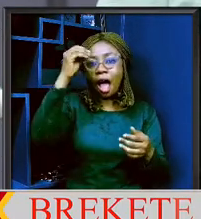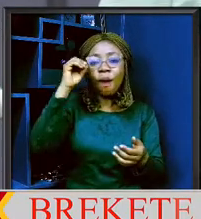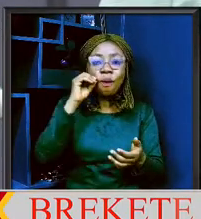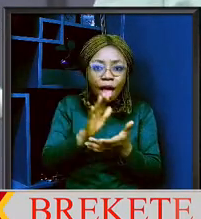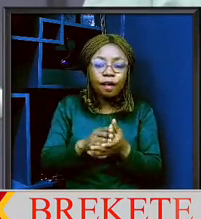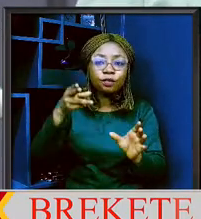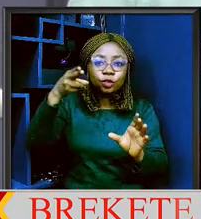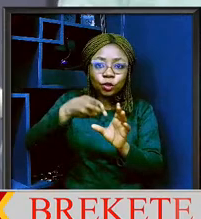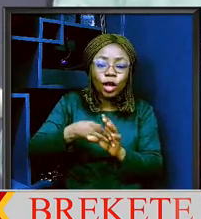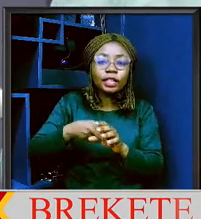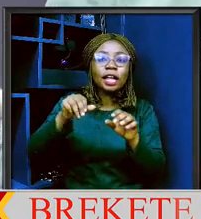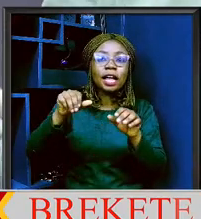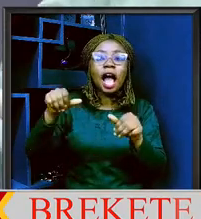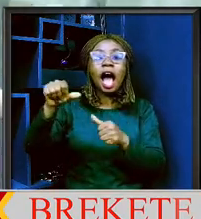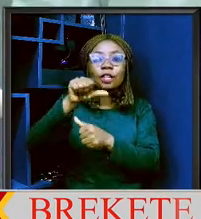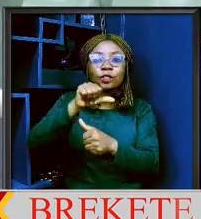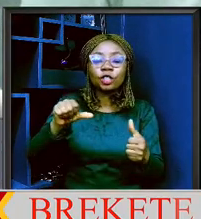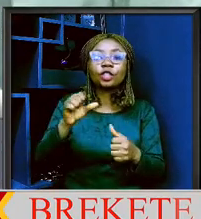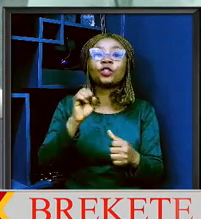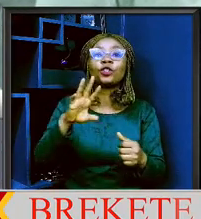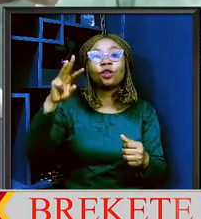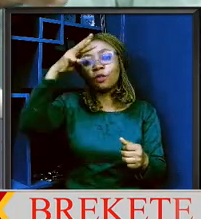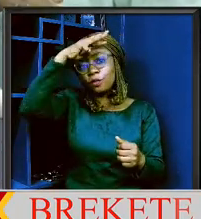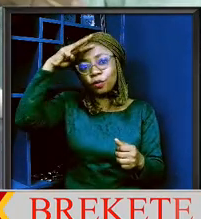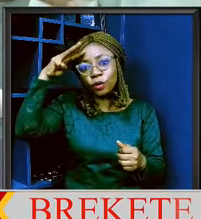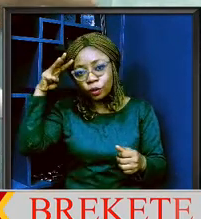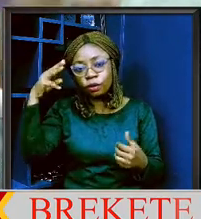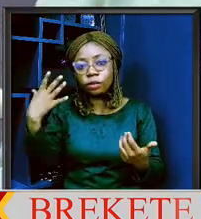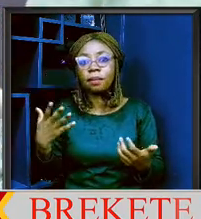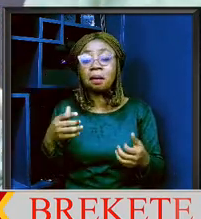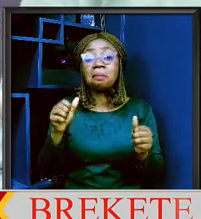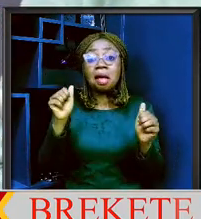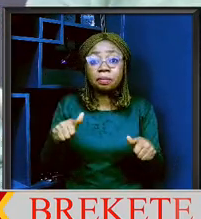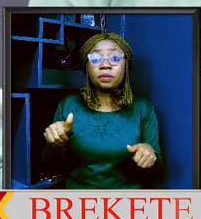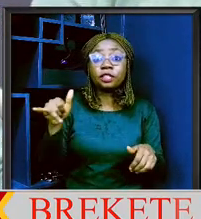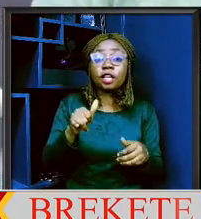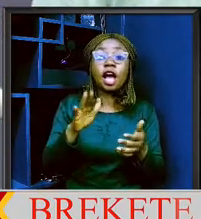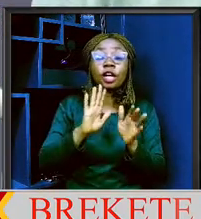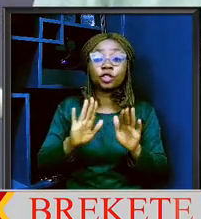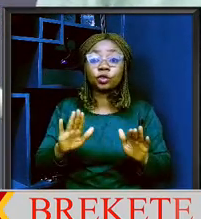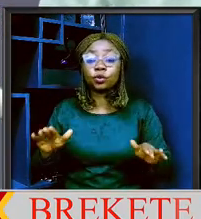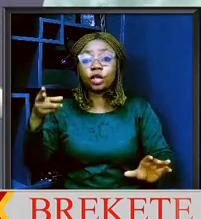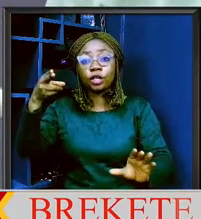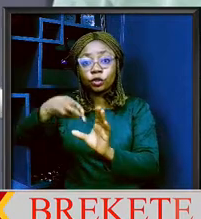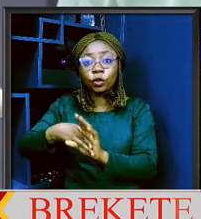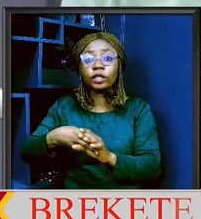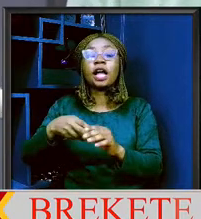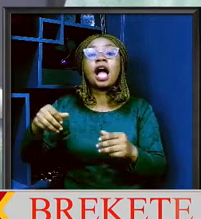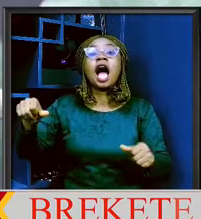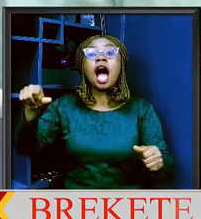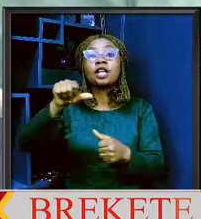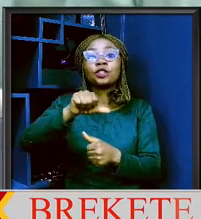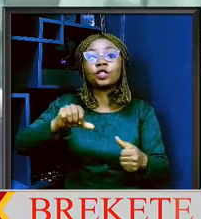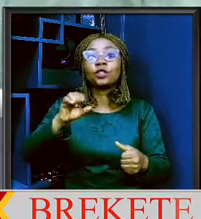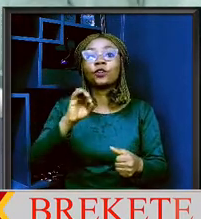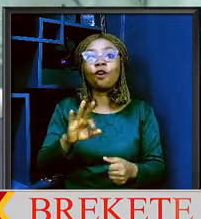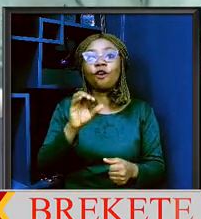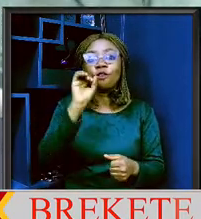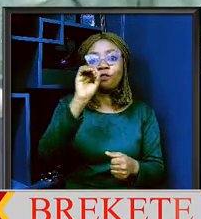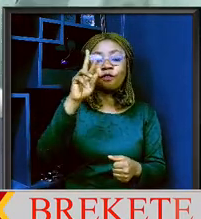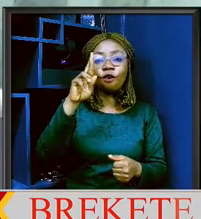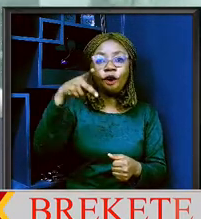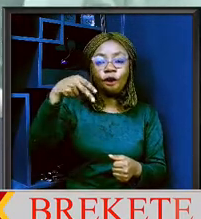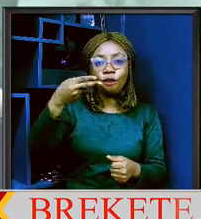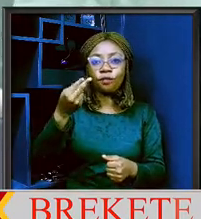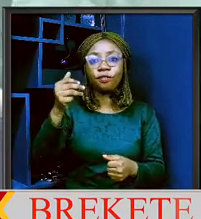widows May their children join the association of if now women May their husbands